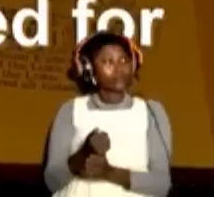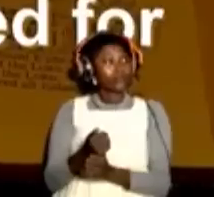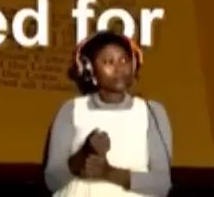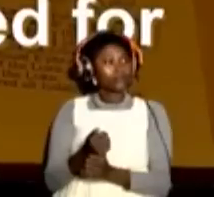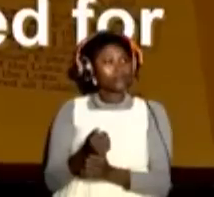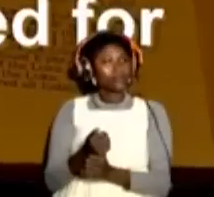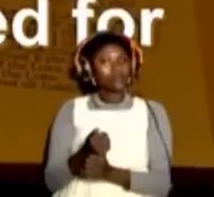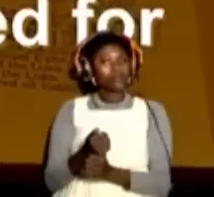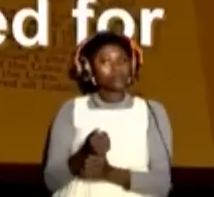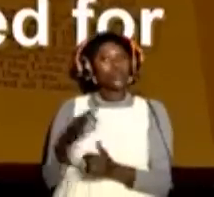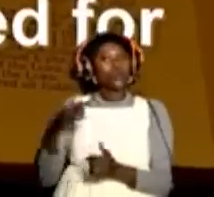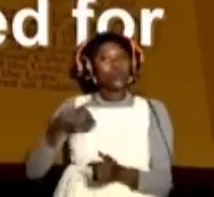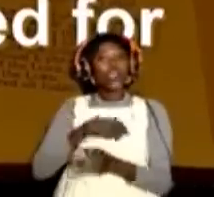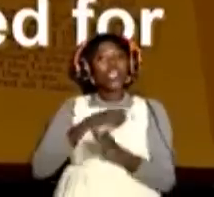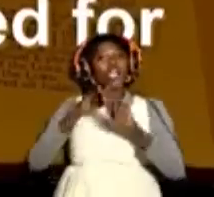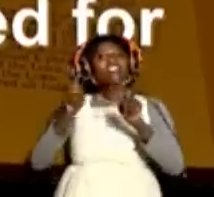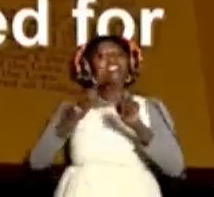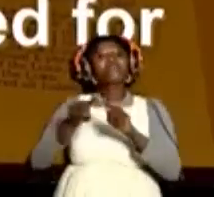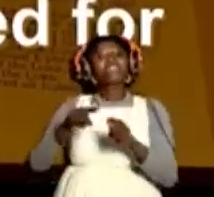There are many news nowadays.